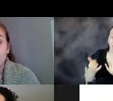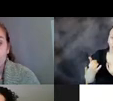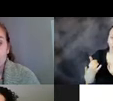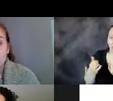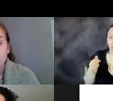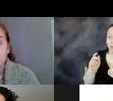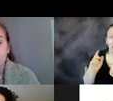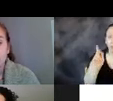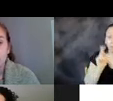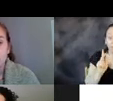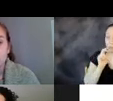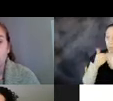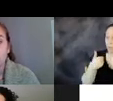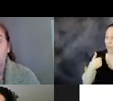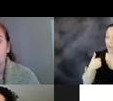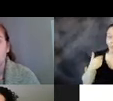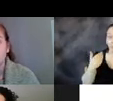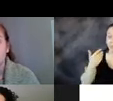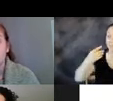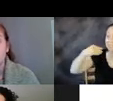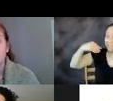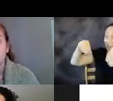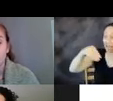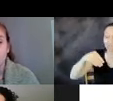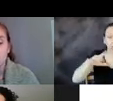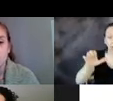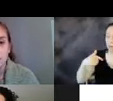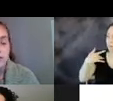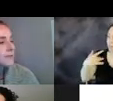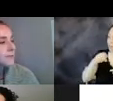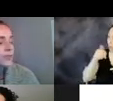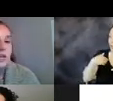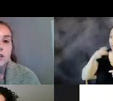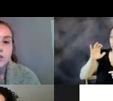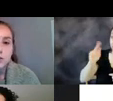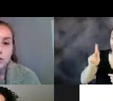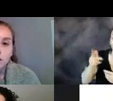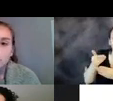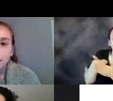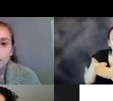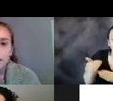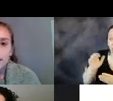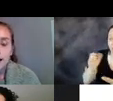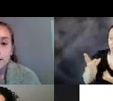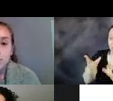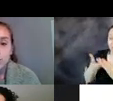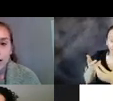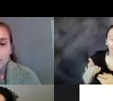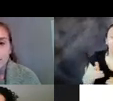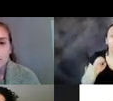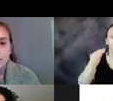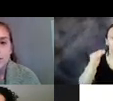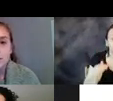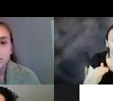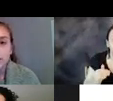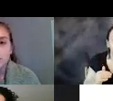currently lack sales location access or who are underserved by traditional banking institutions. 2, prioritize high total